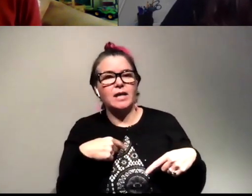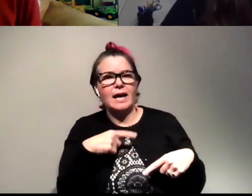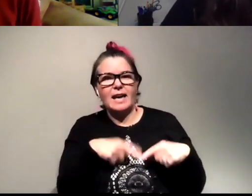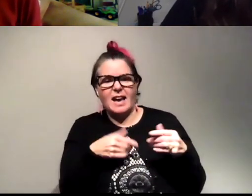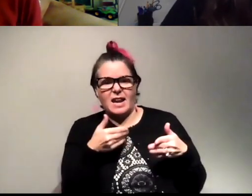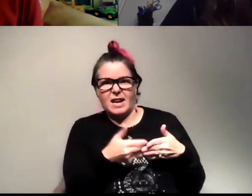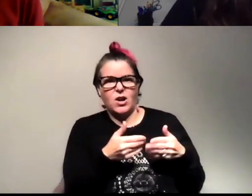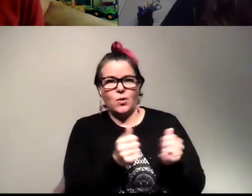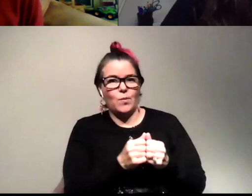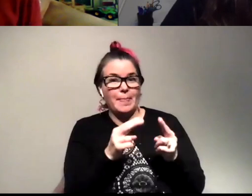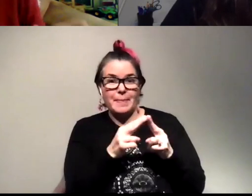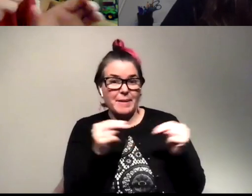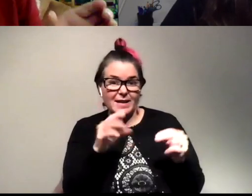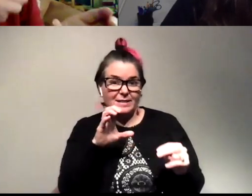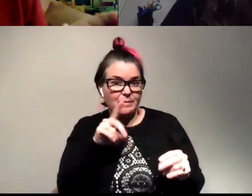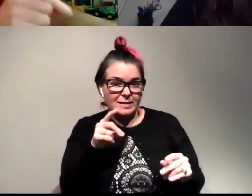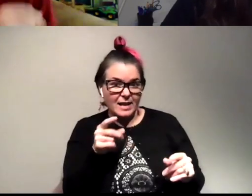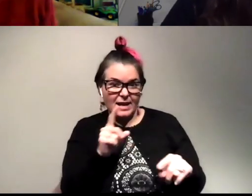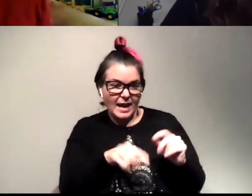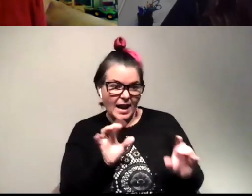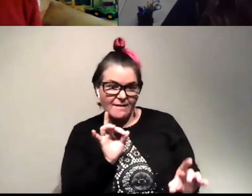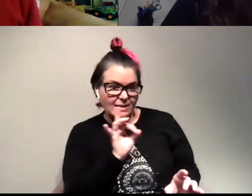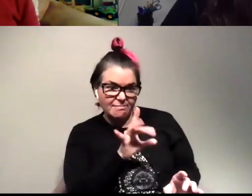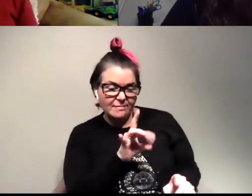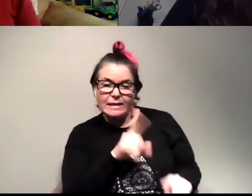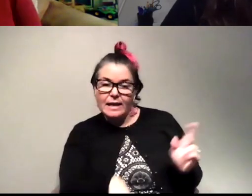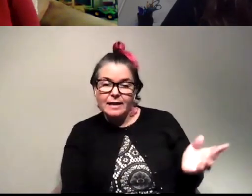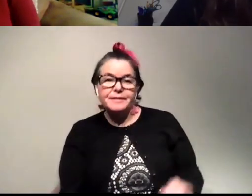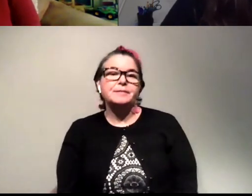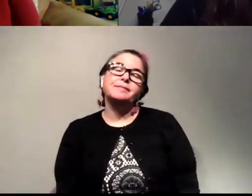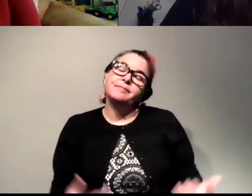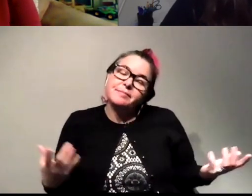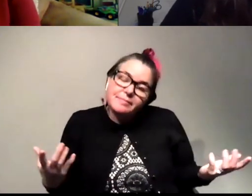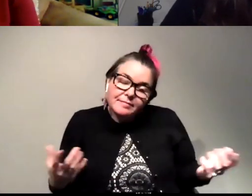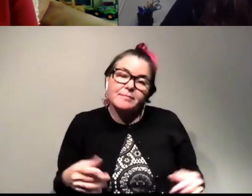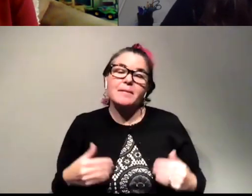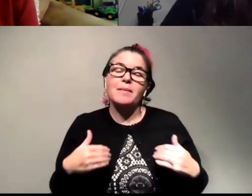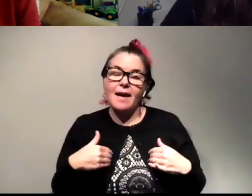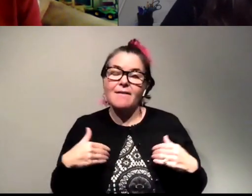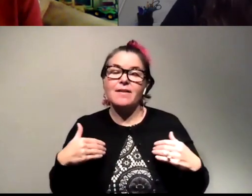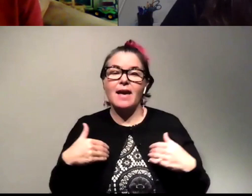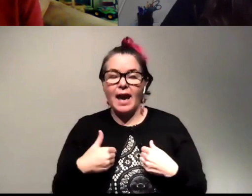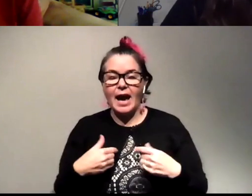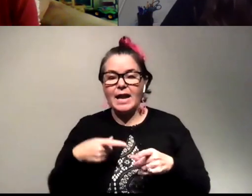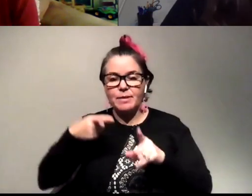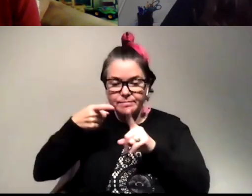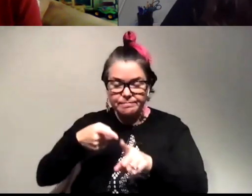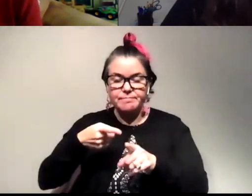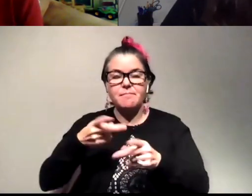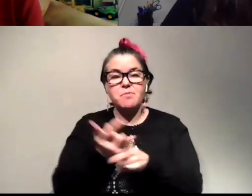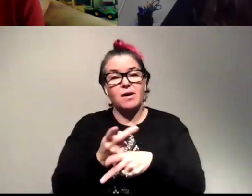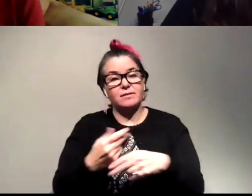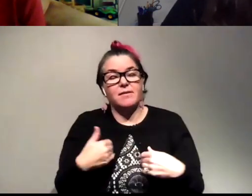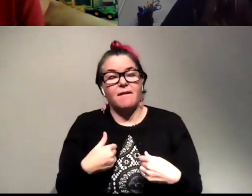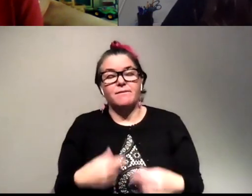with bacon-flavored CBD. But there are animal-specific products that are